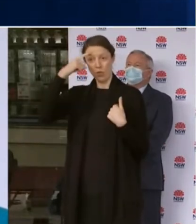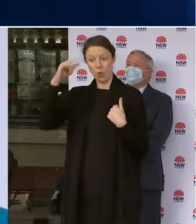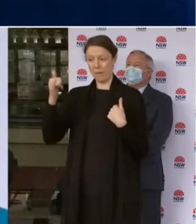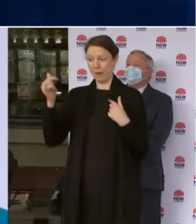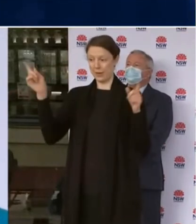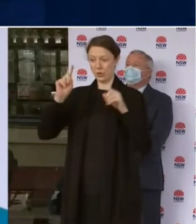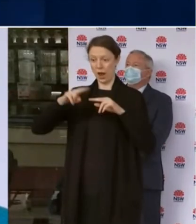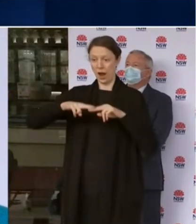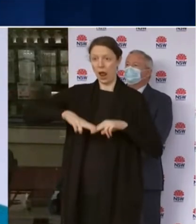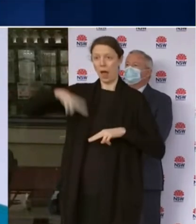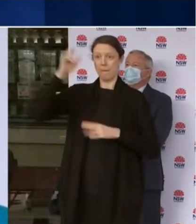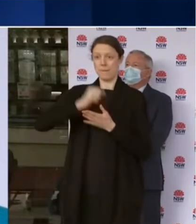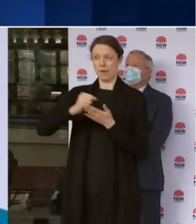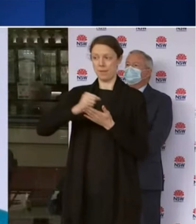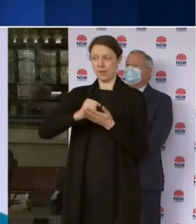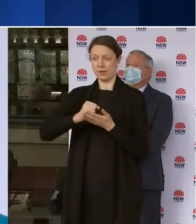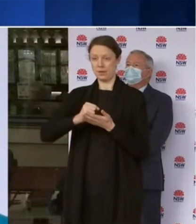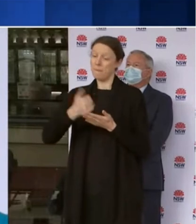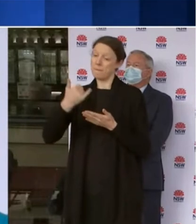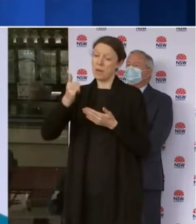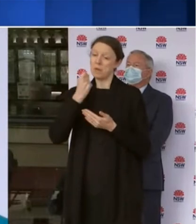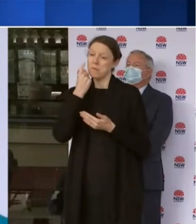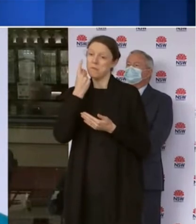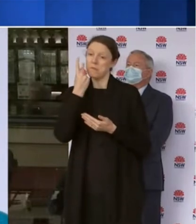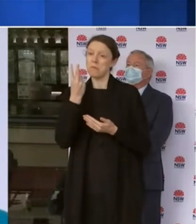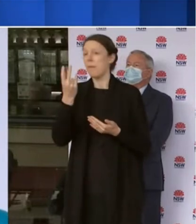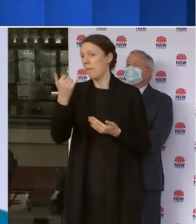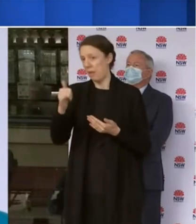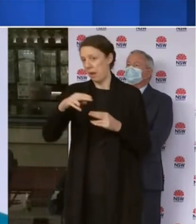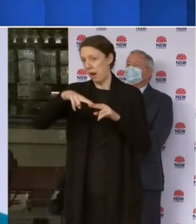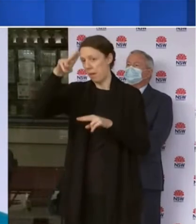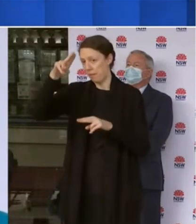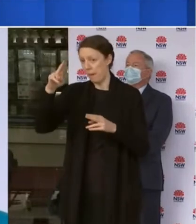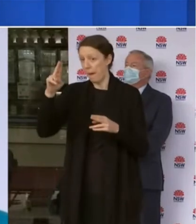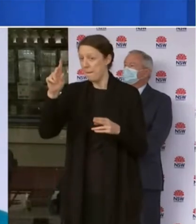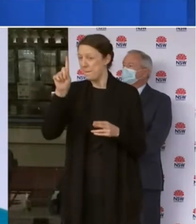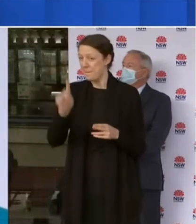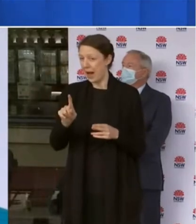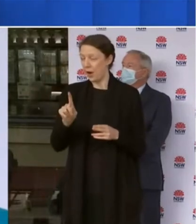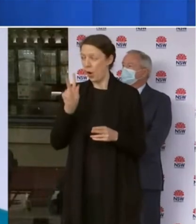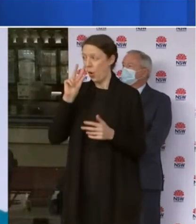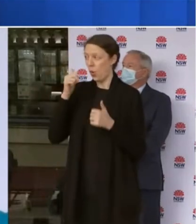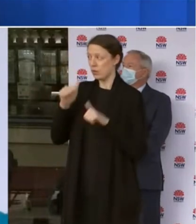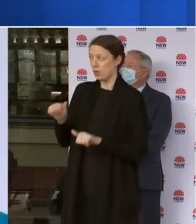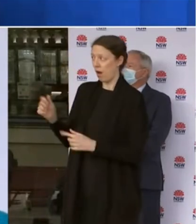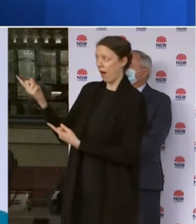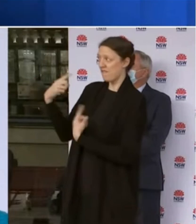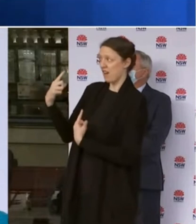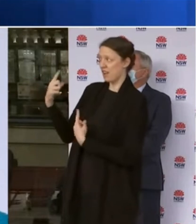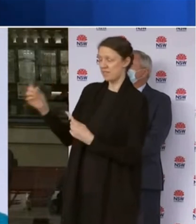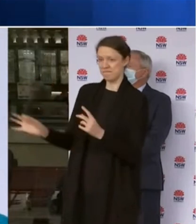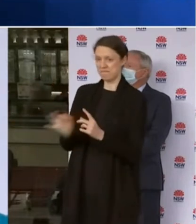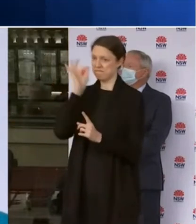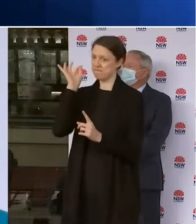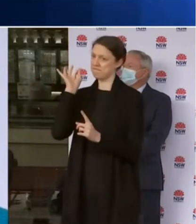in cases by today. That could very well happen in the next few days. But what it demonstrates to us is the health advice has been